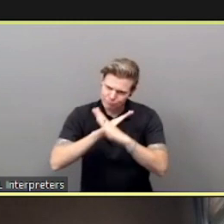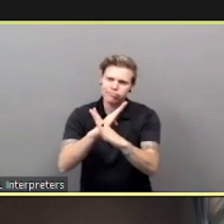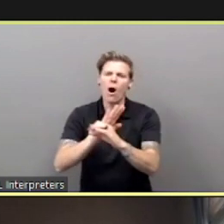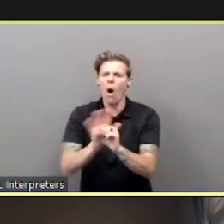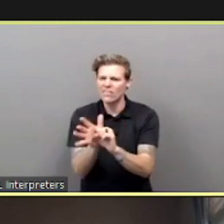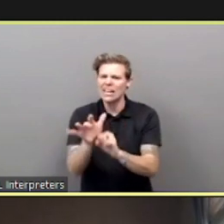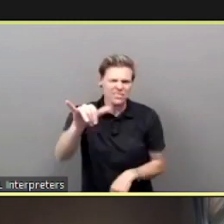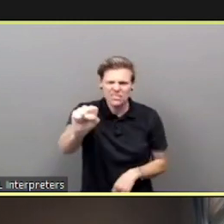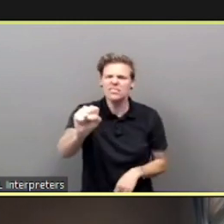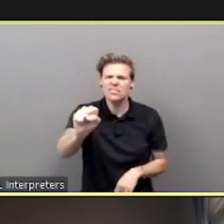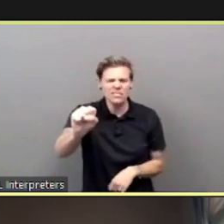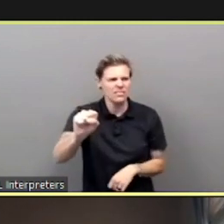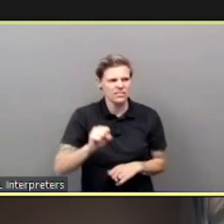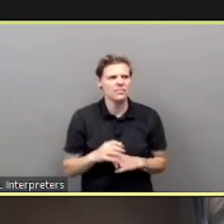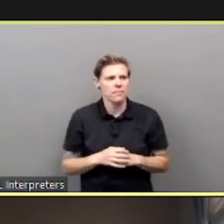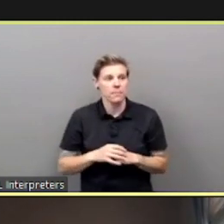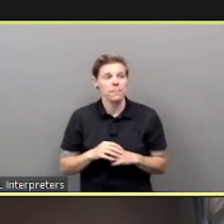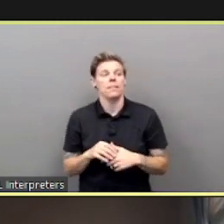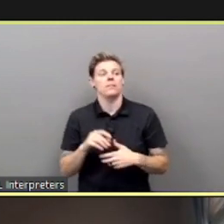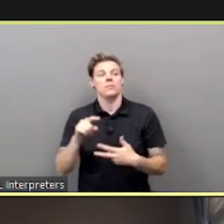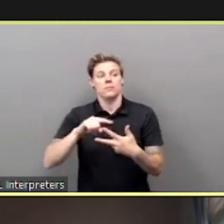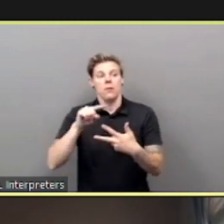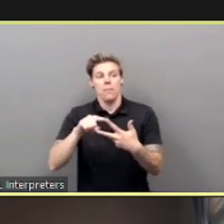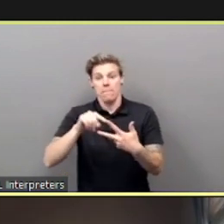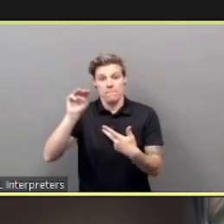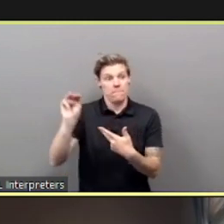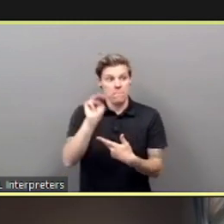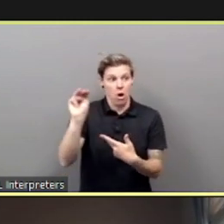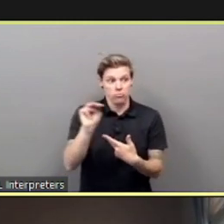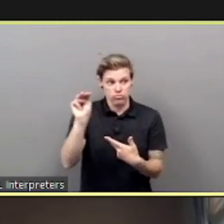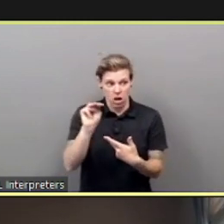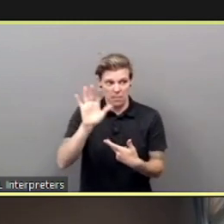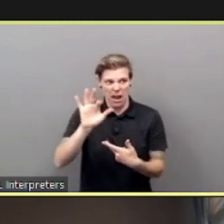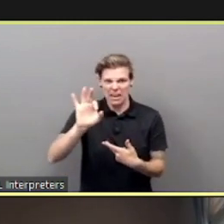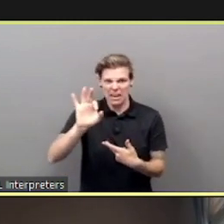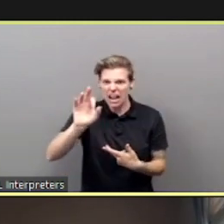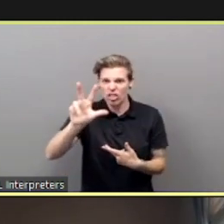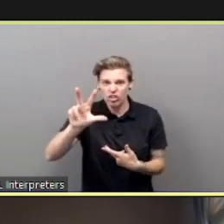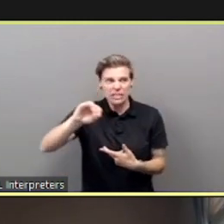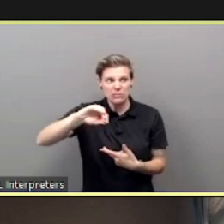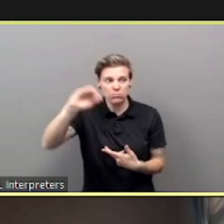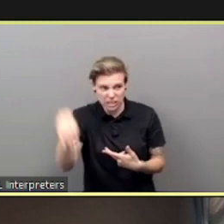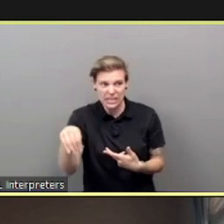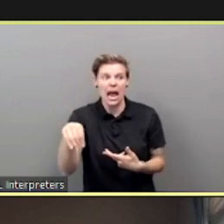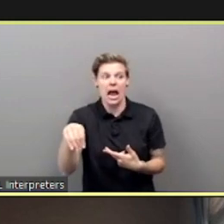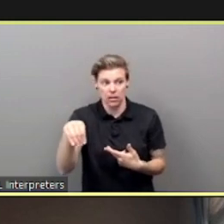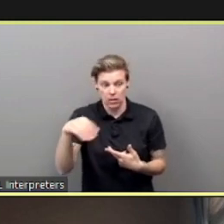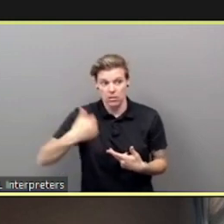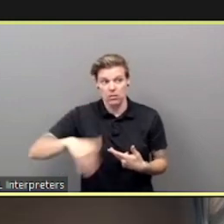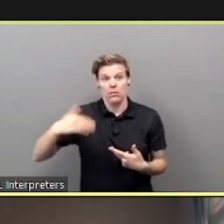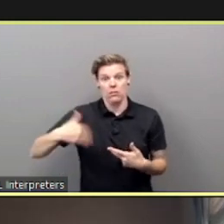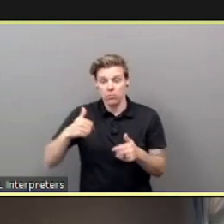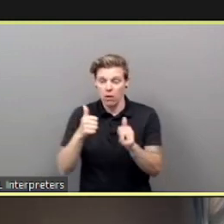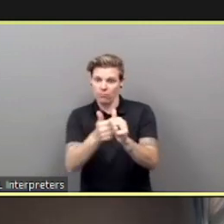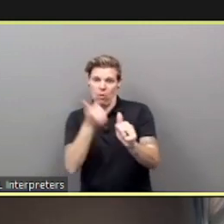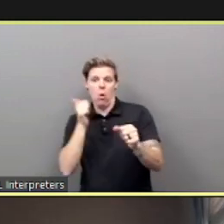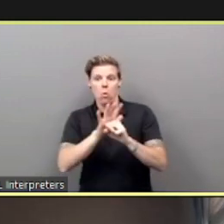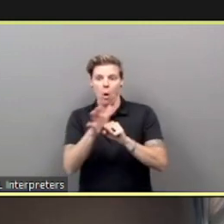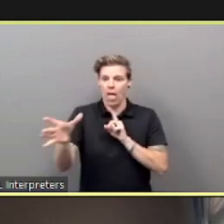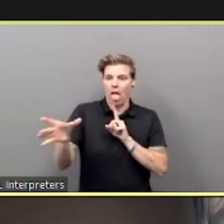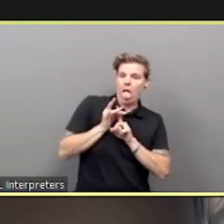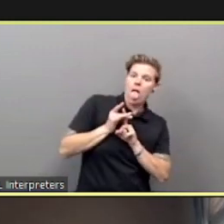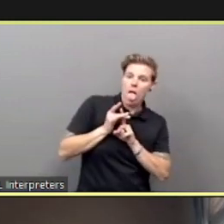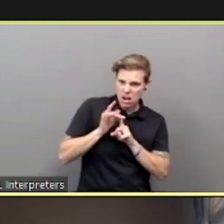a 93% after your full vaccination of preventing being hospitalized. Pfizer